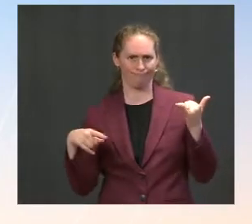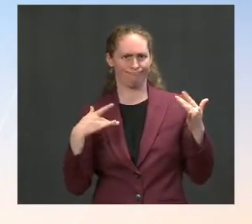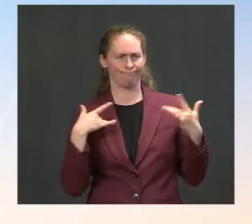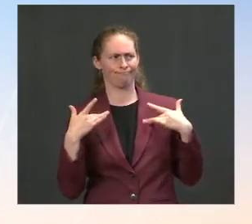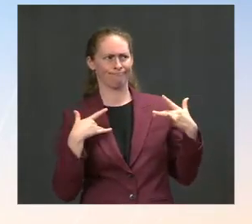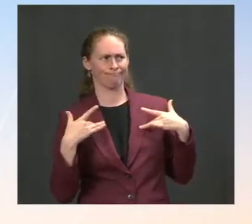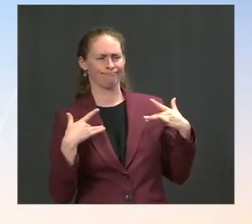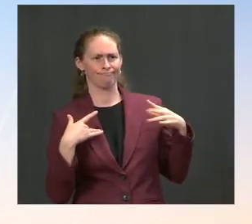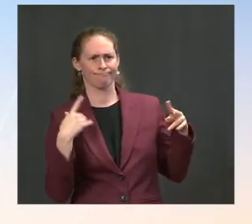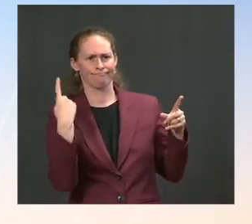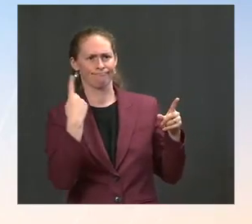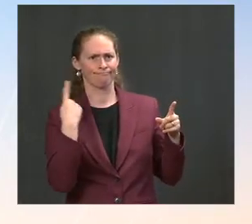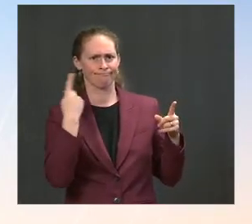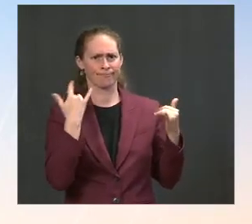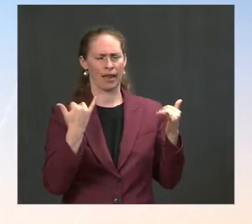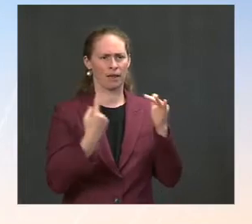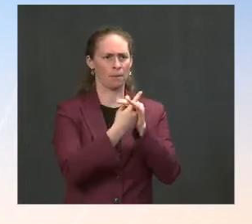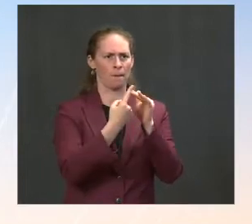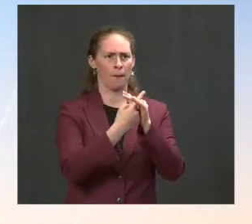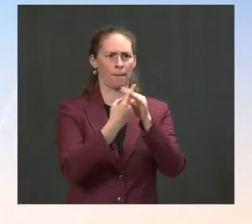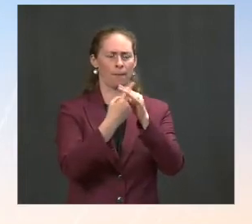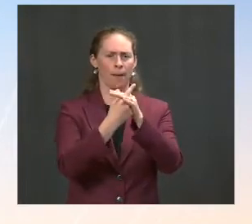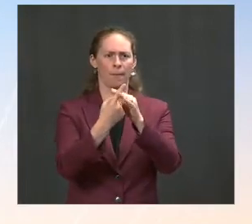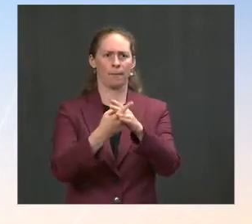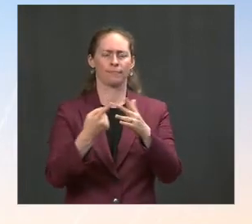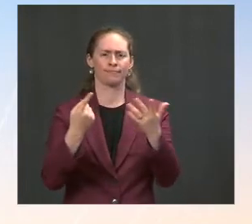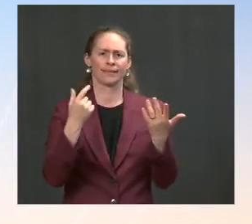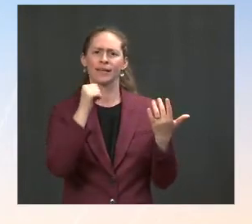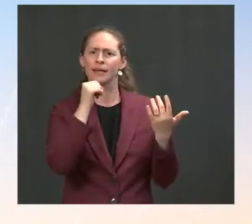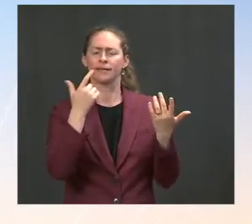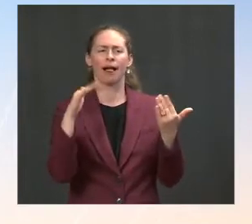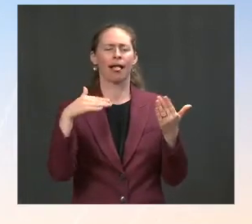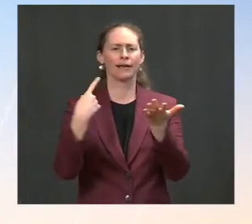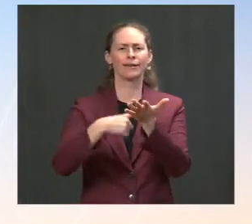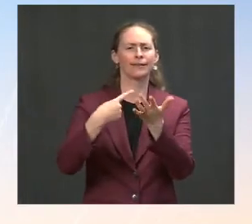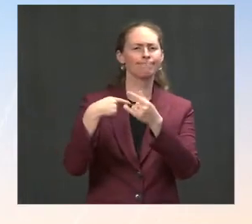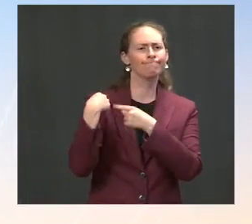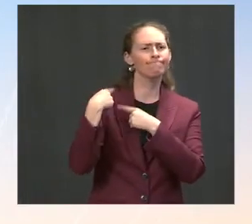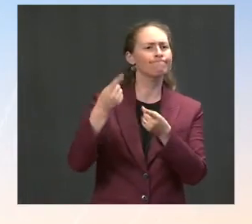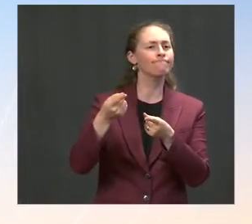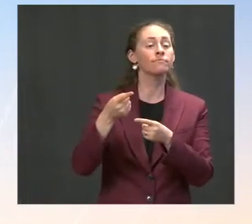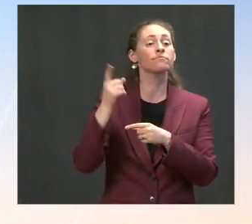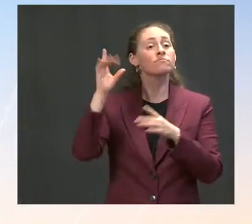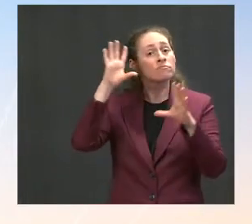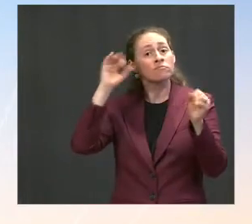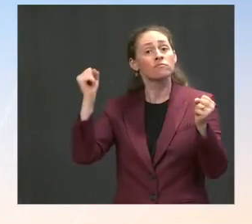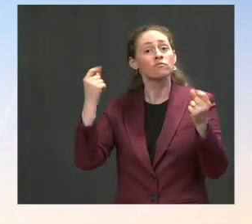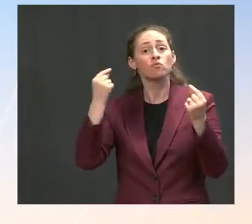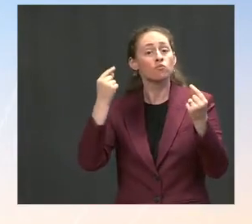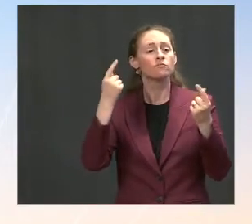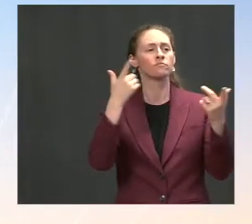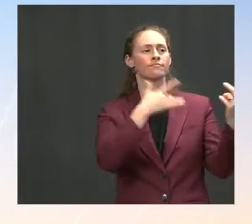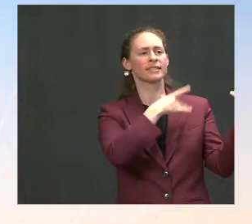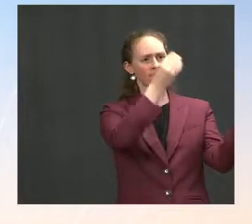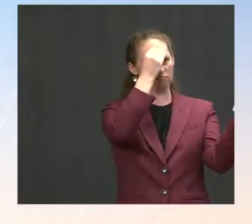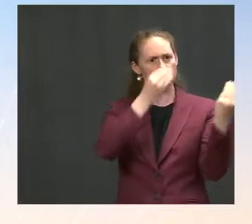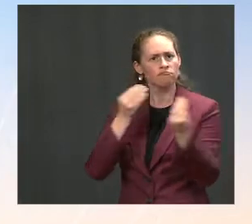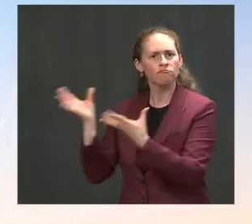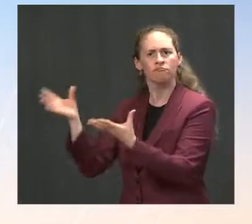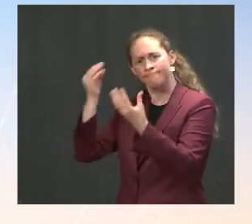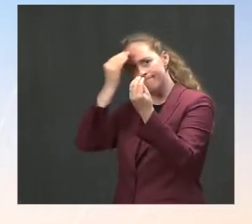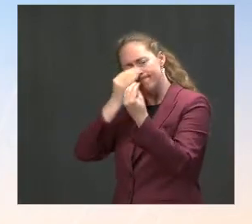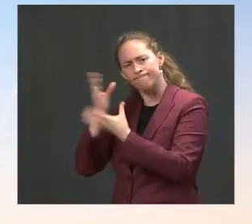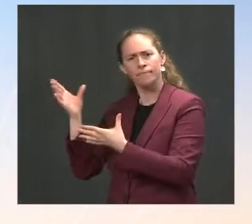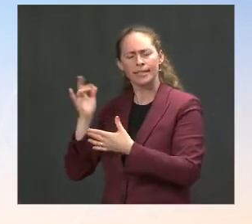much going on. One, the president receives regular reports on the wildfire situation. He's quite focused on it. As I